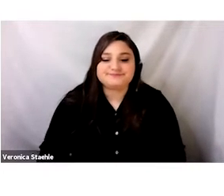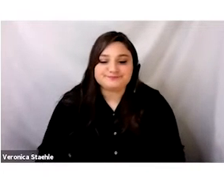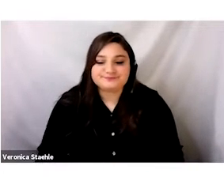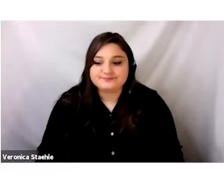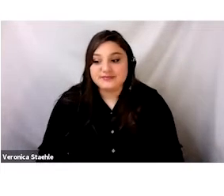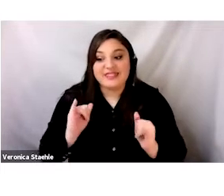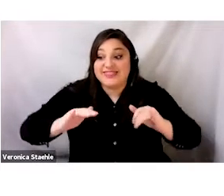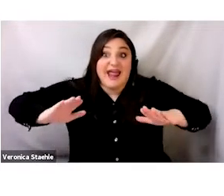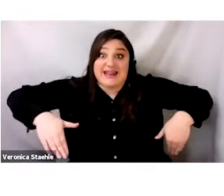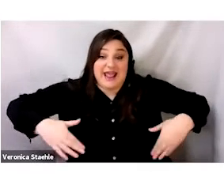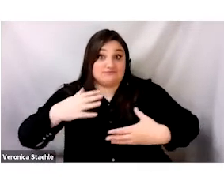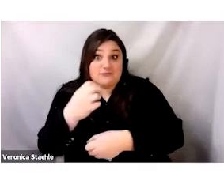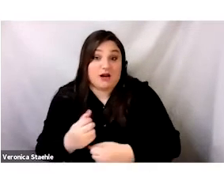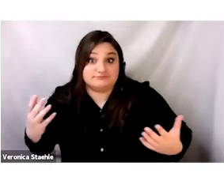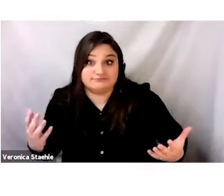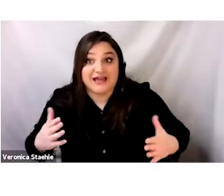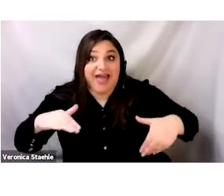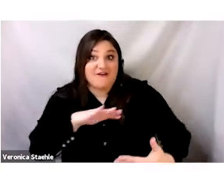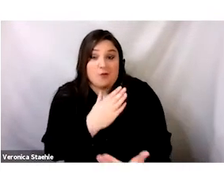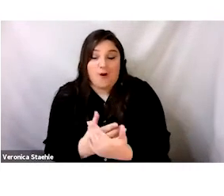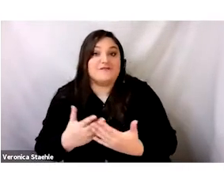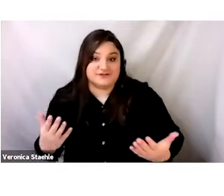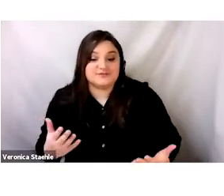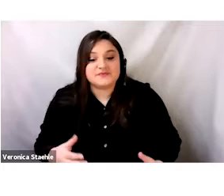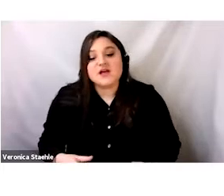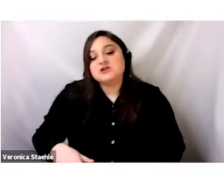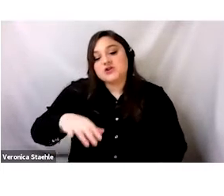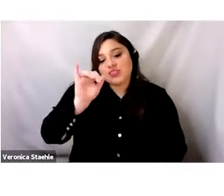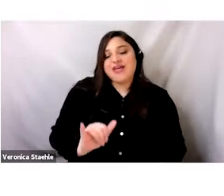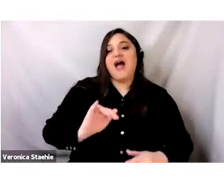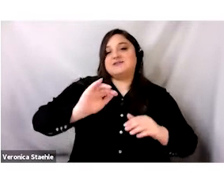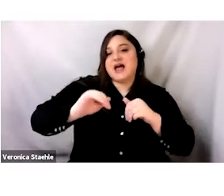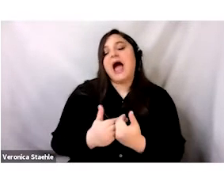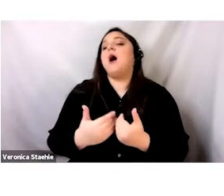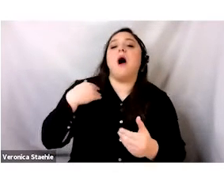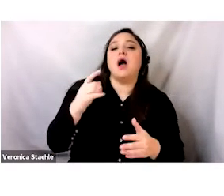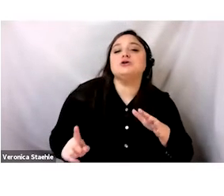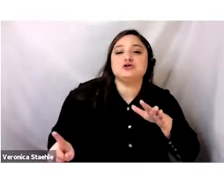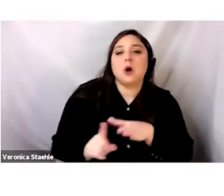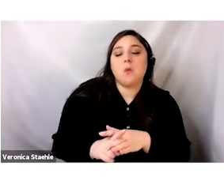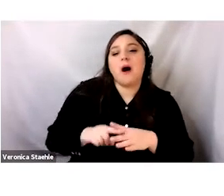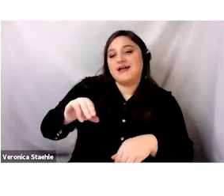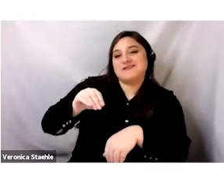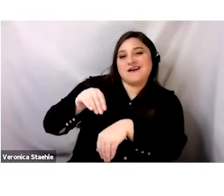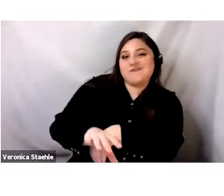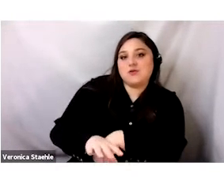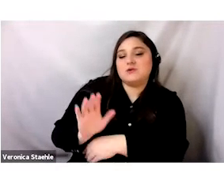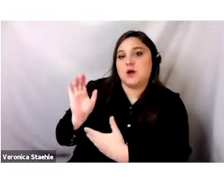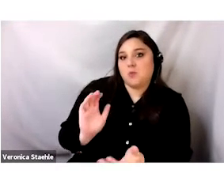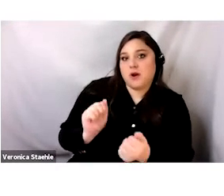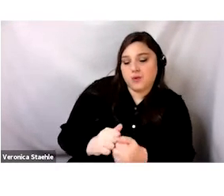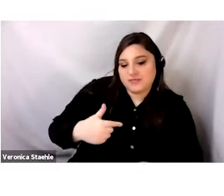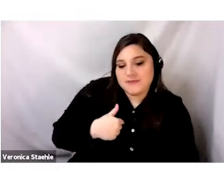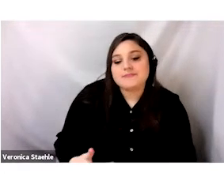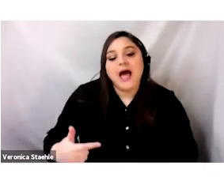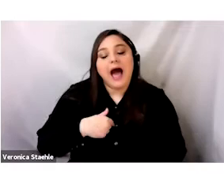so that feeds how I show up in spaces. I am an equity, diversity, inclusion coach.